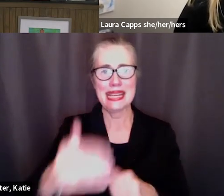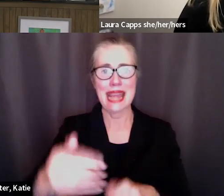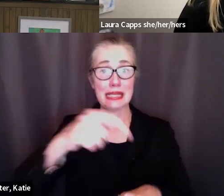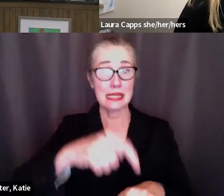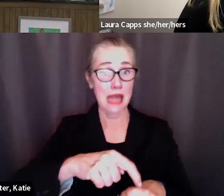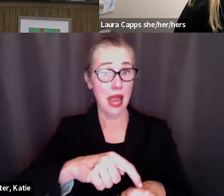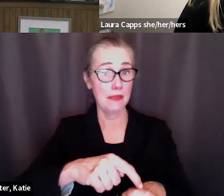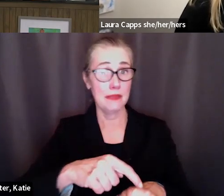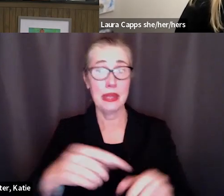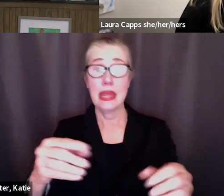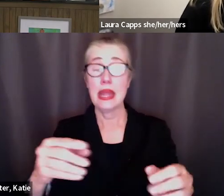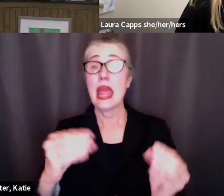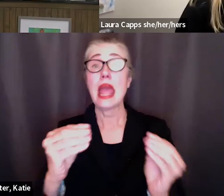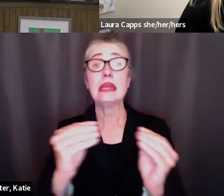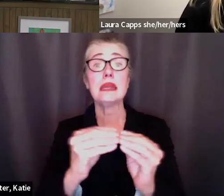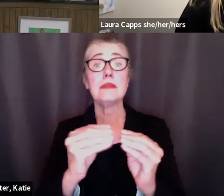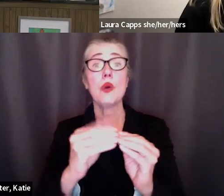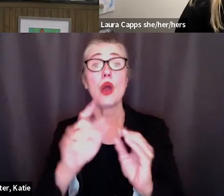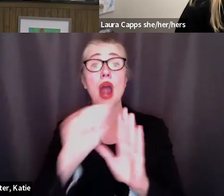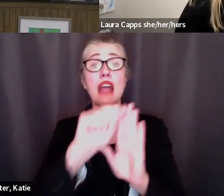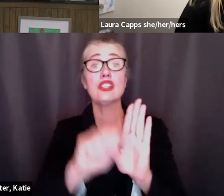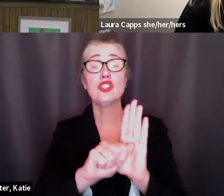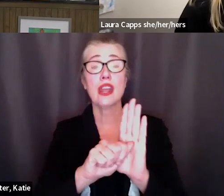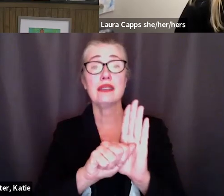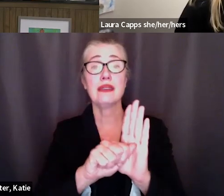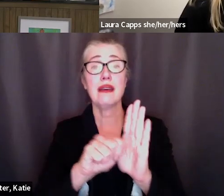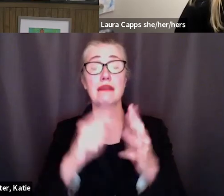other future agenda items to add